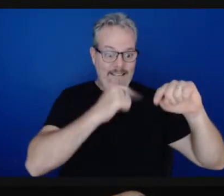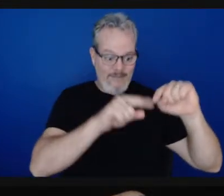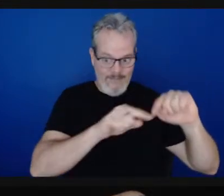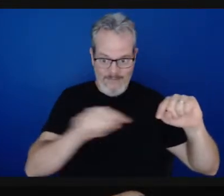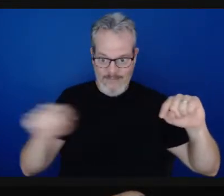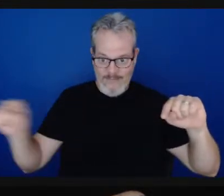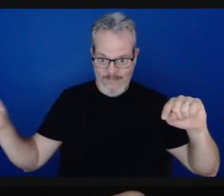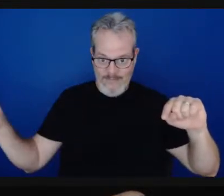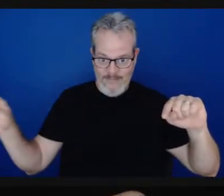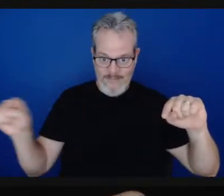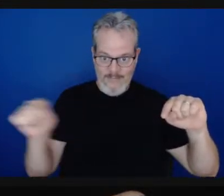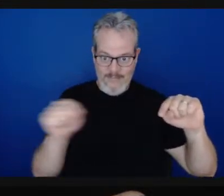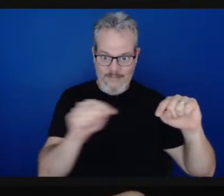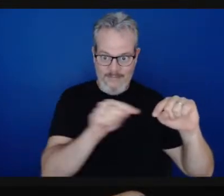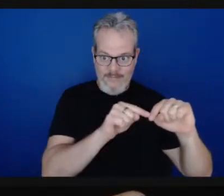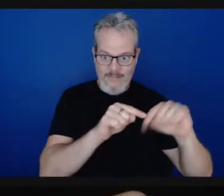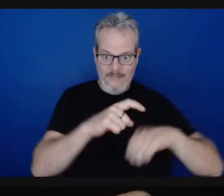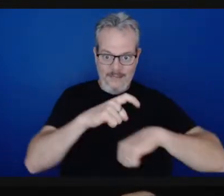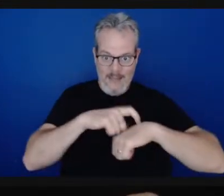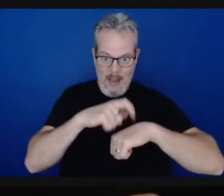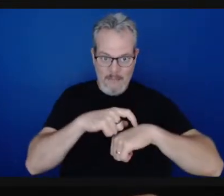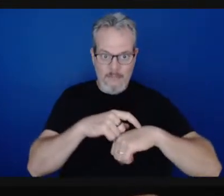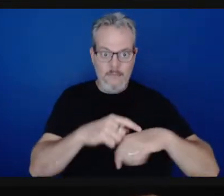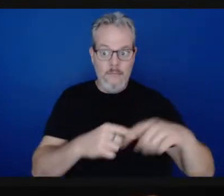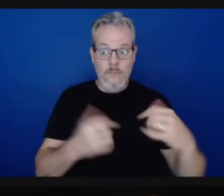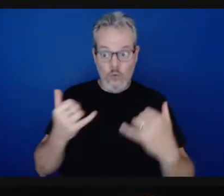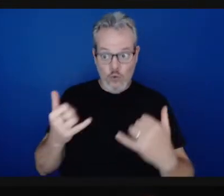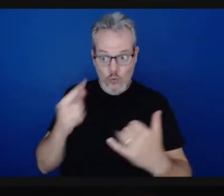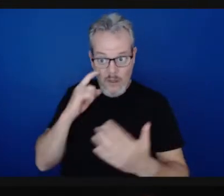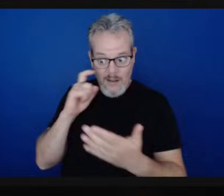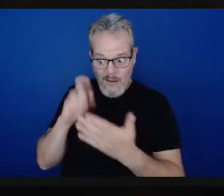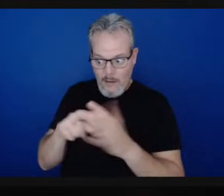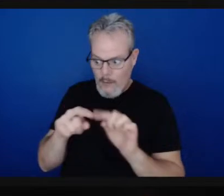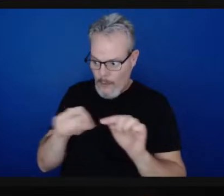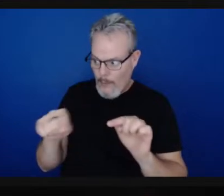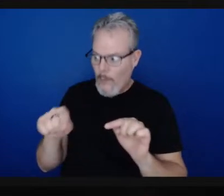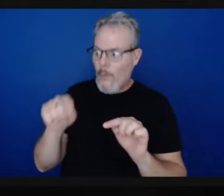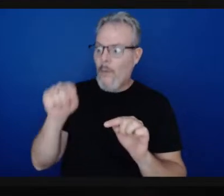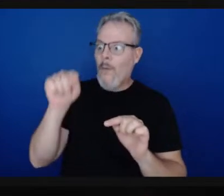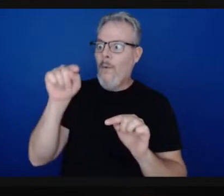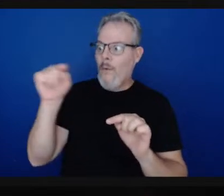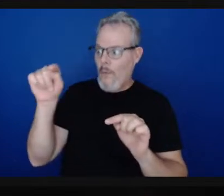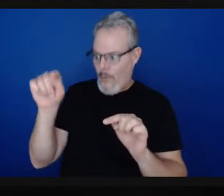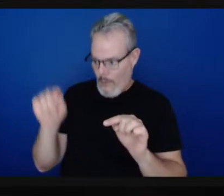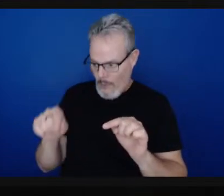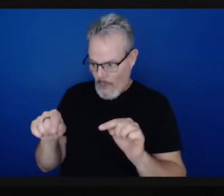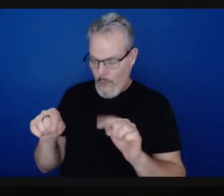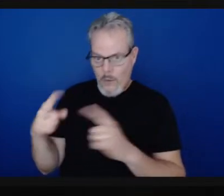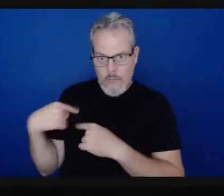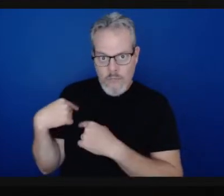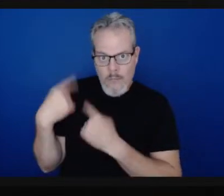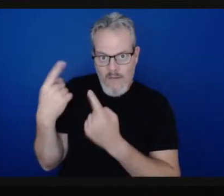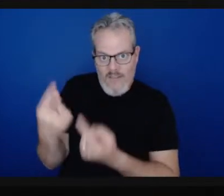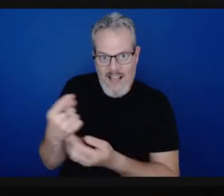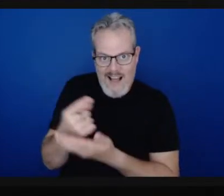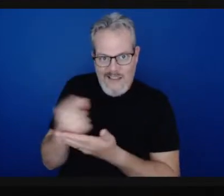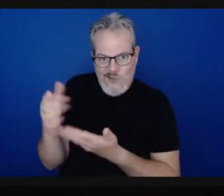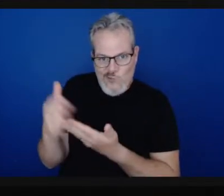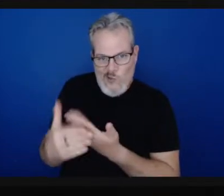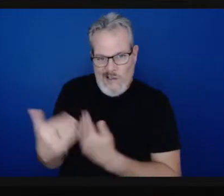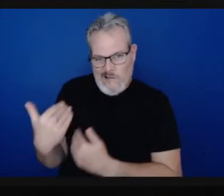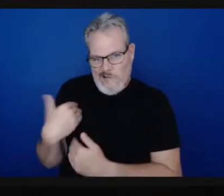actually experiencing an uptick of earthquakes. And we had the last couple of events last weekend on Friday and